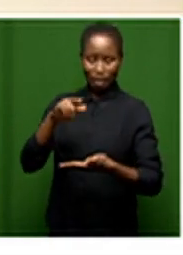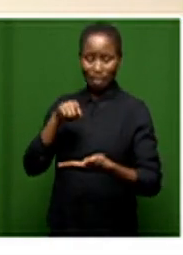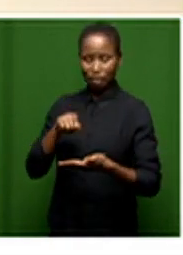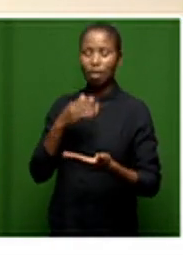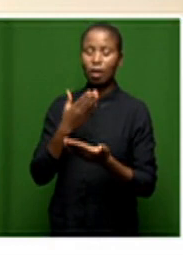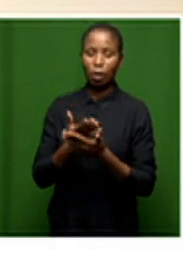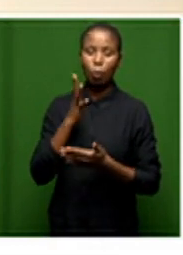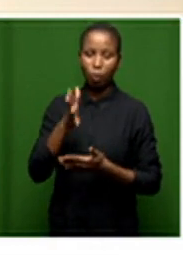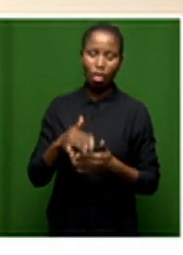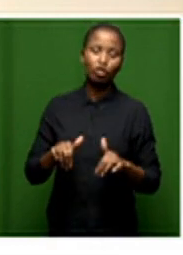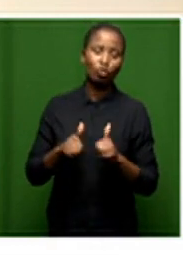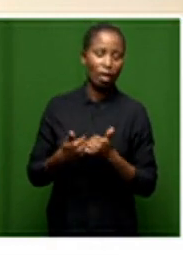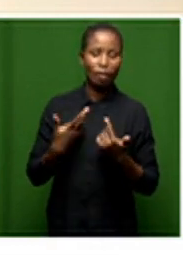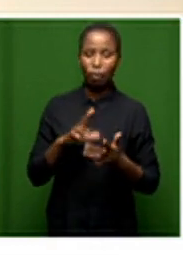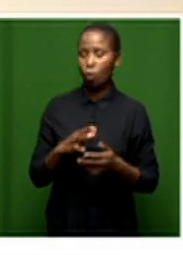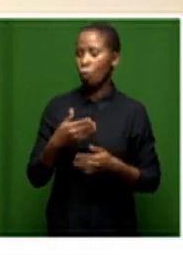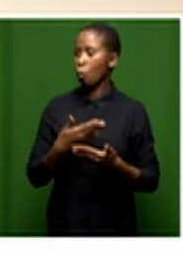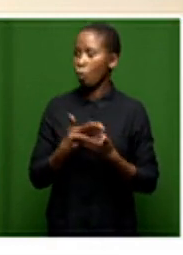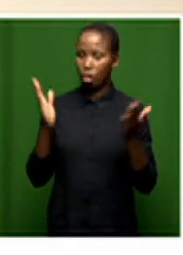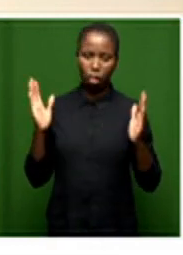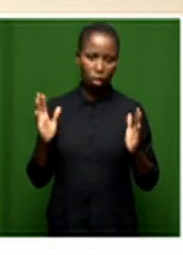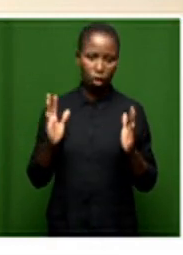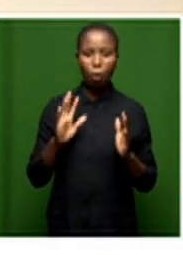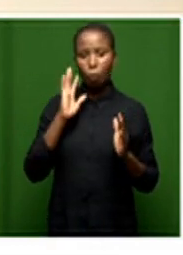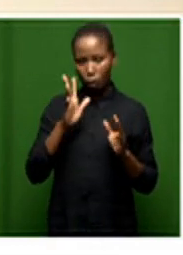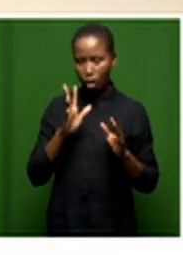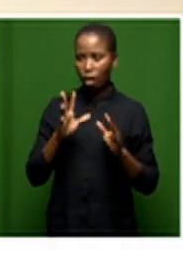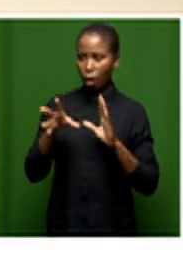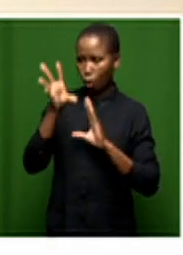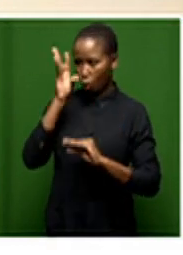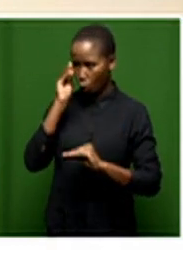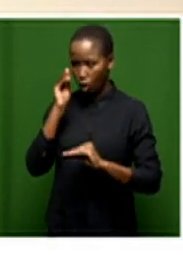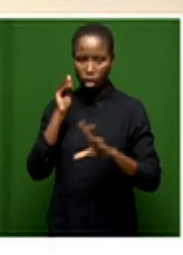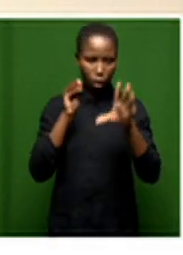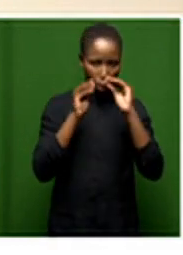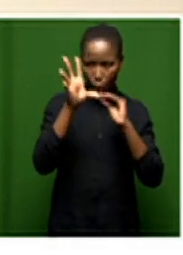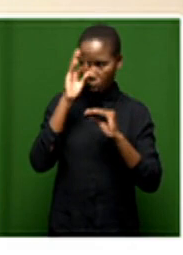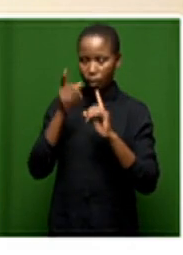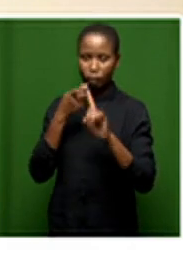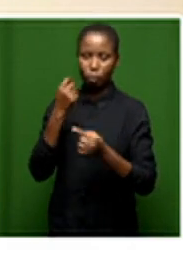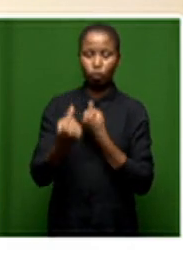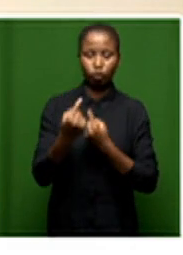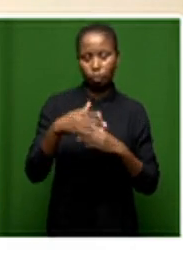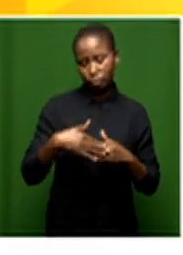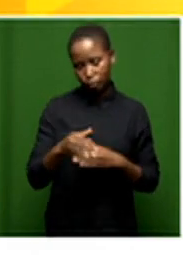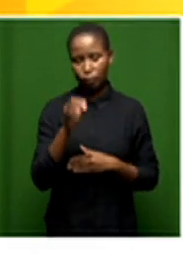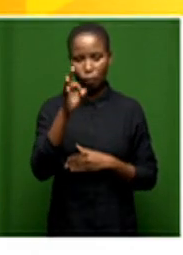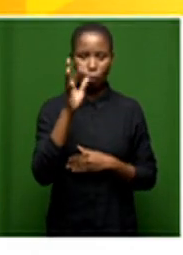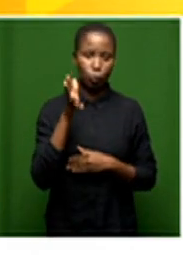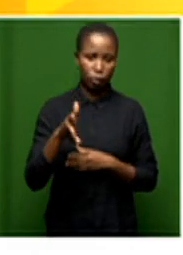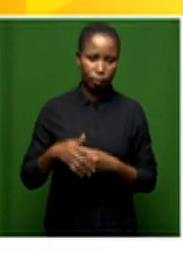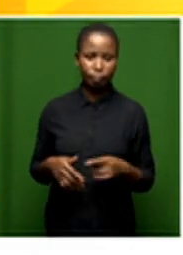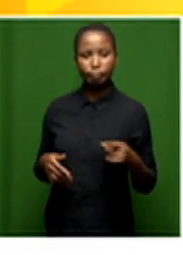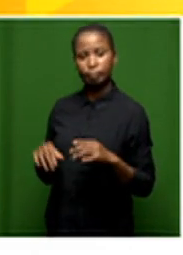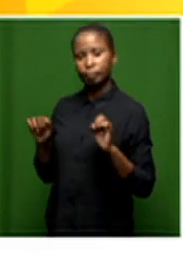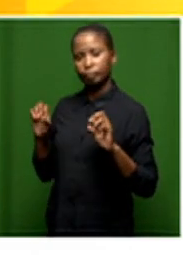challenge for everyone, each one of us. And I think we're going to learn from each other as we move forward. Yeah. All right, let's start to the South